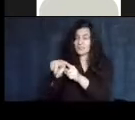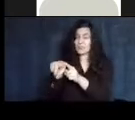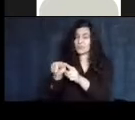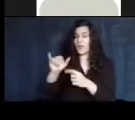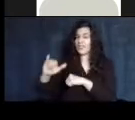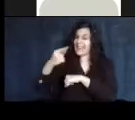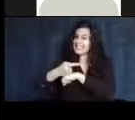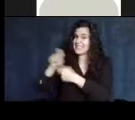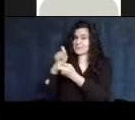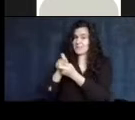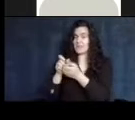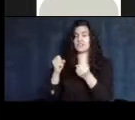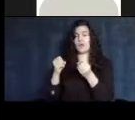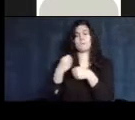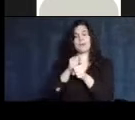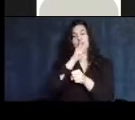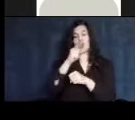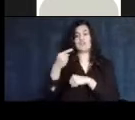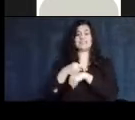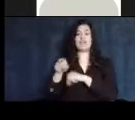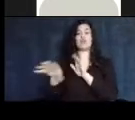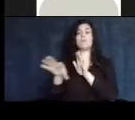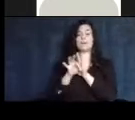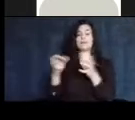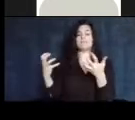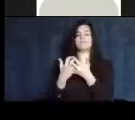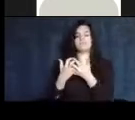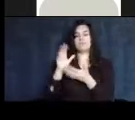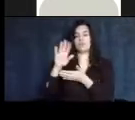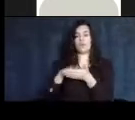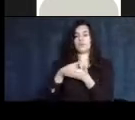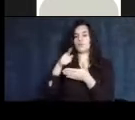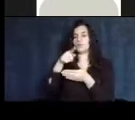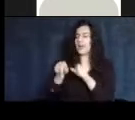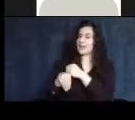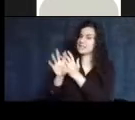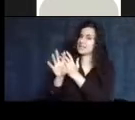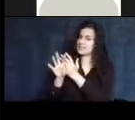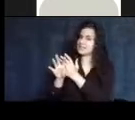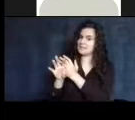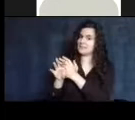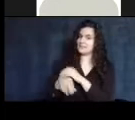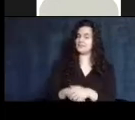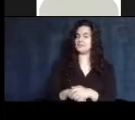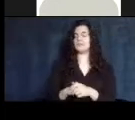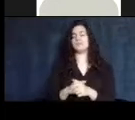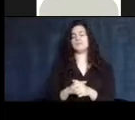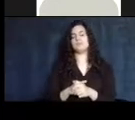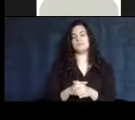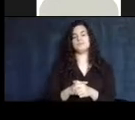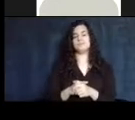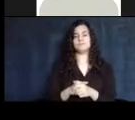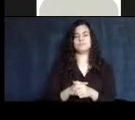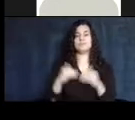just pick whichever day is available for you to make sure that you can attend that virtual orientation. And